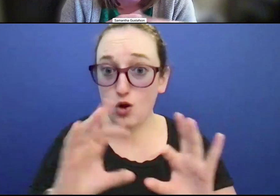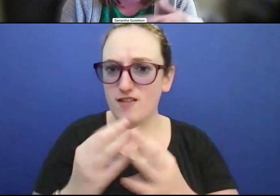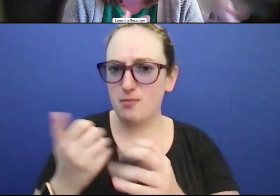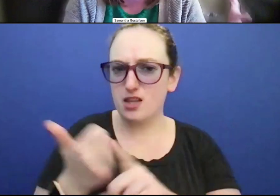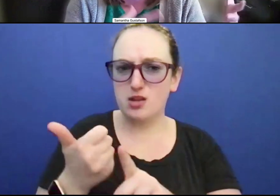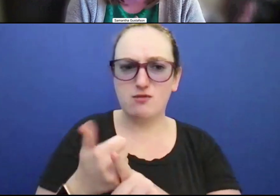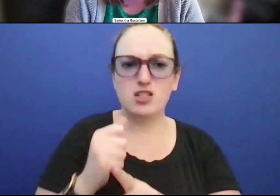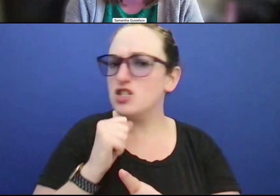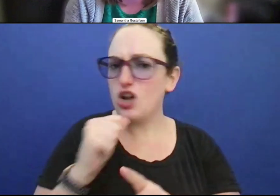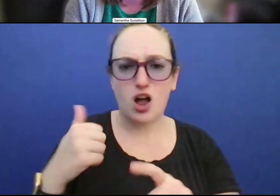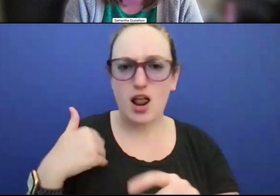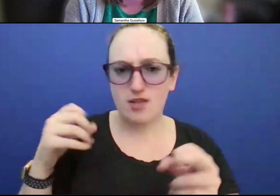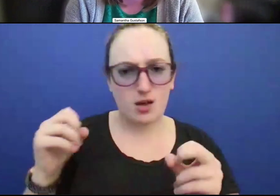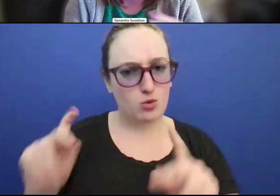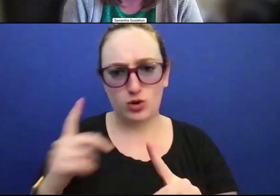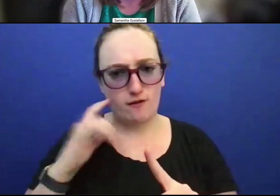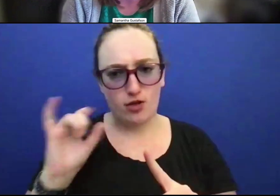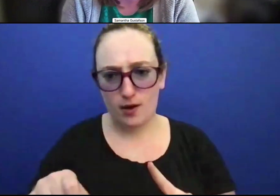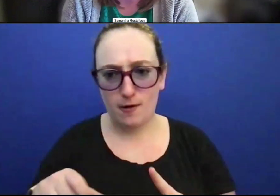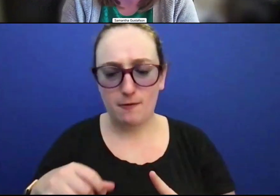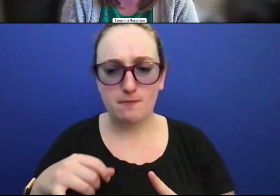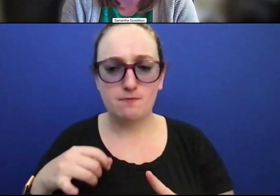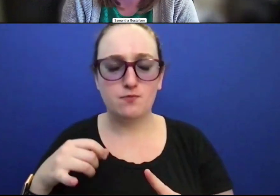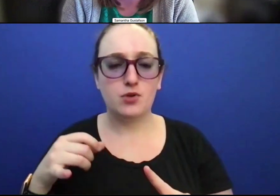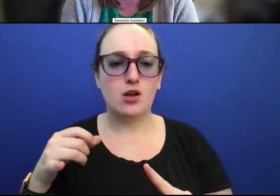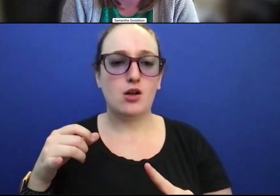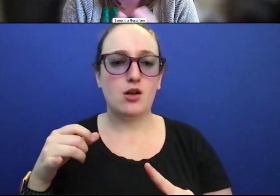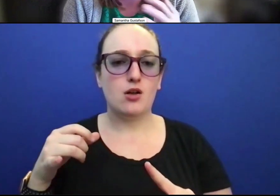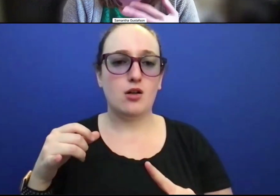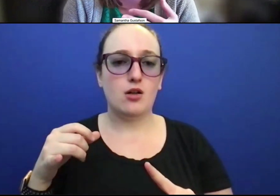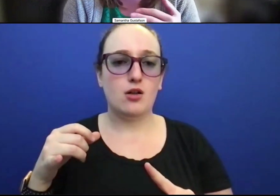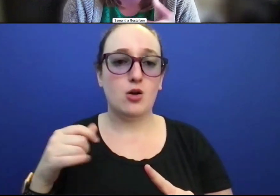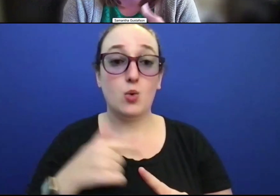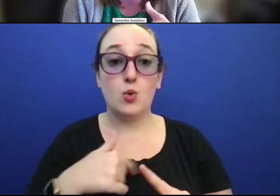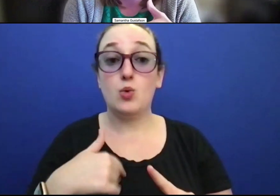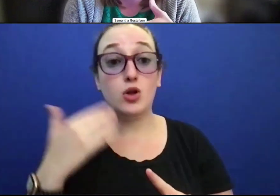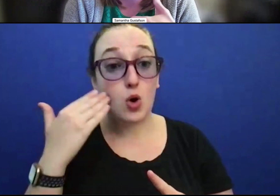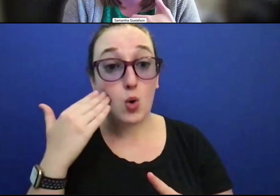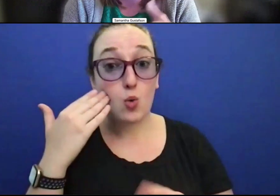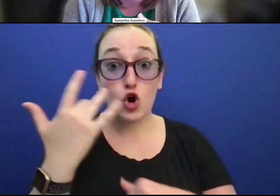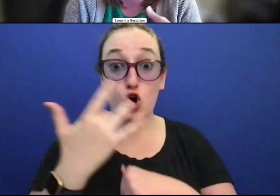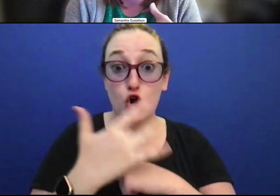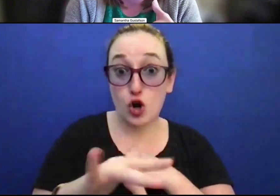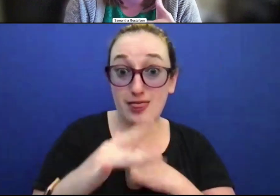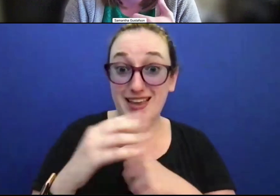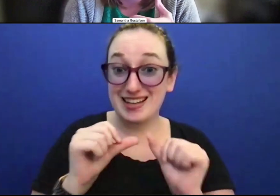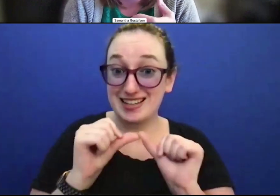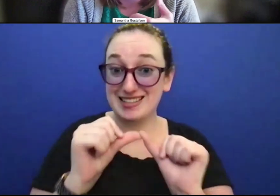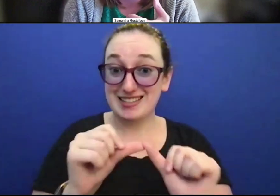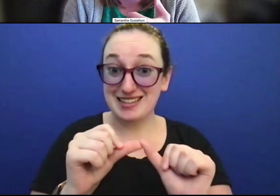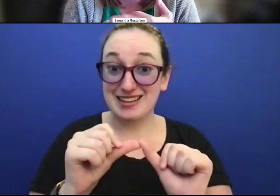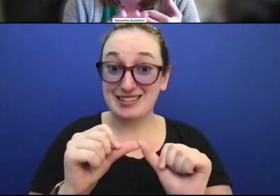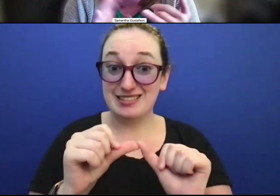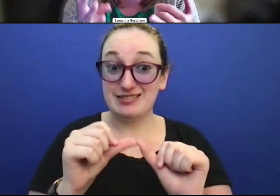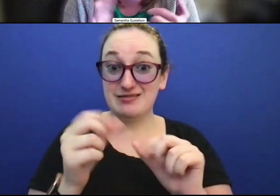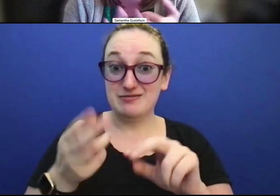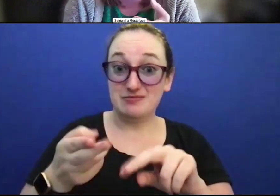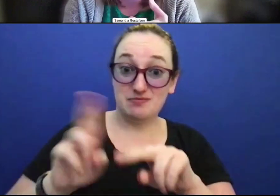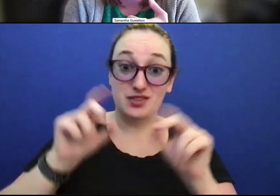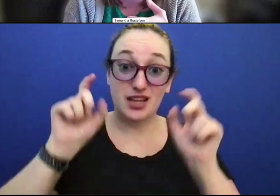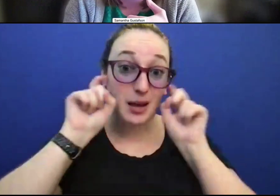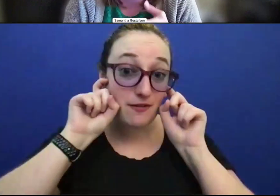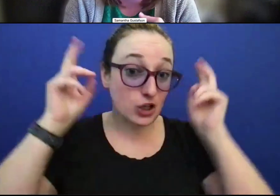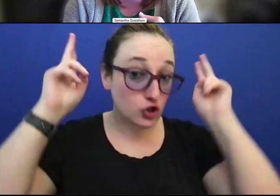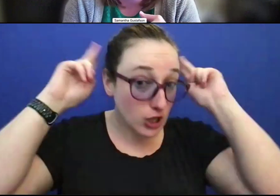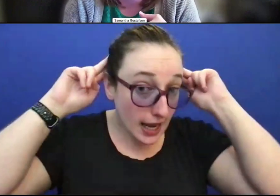who doesn't have that opportunity? We know that early and consistent amplification use leads, or cochlear